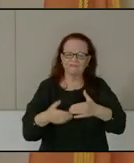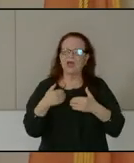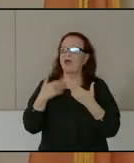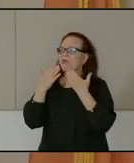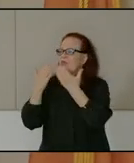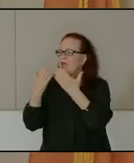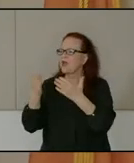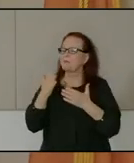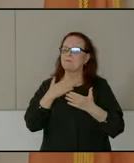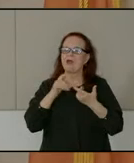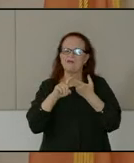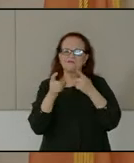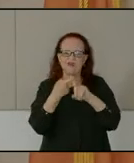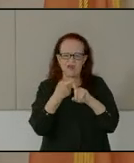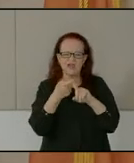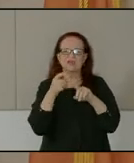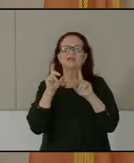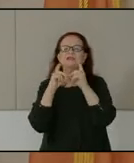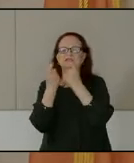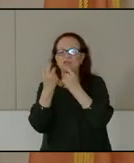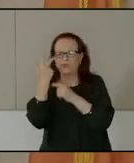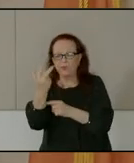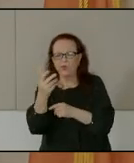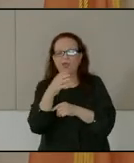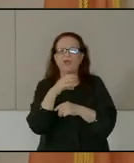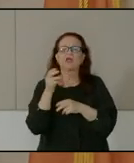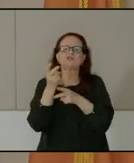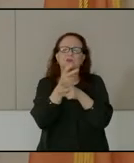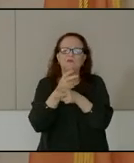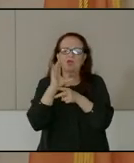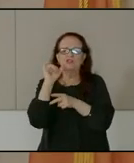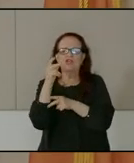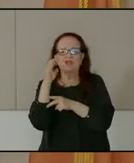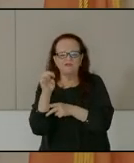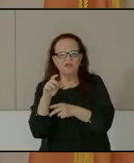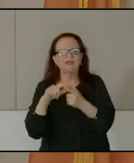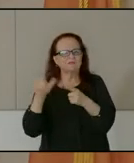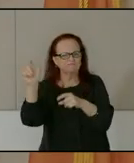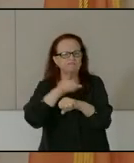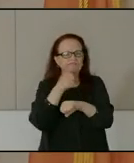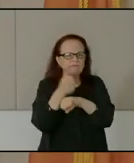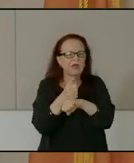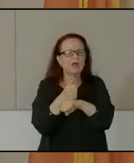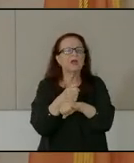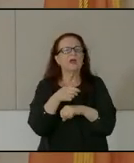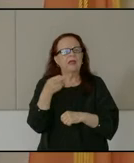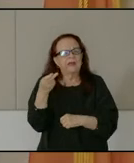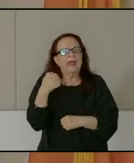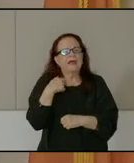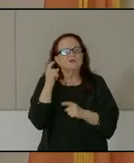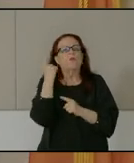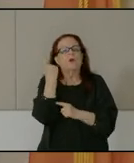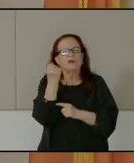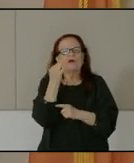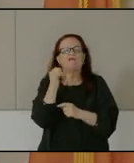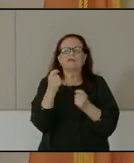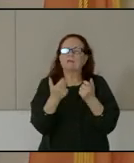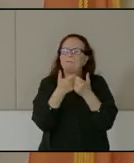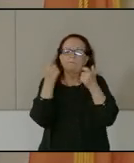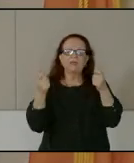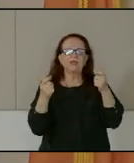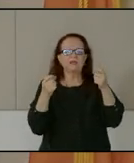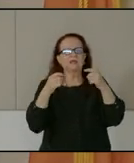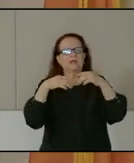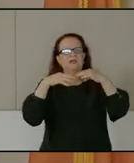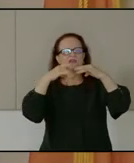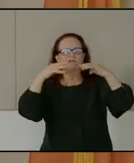3, Supervisor Chaffee, for making sure that he put this on there because it is something personal to him. He has one of the most diverse offices and